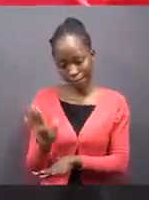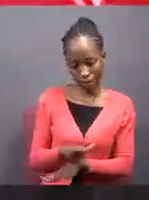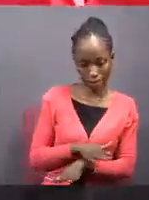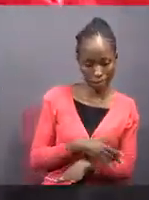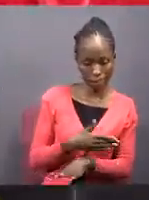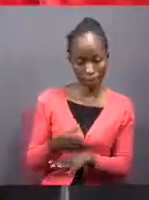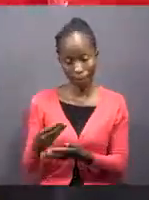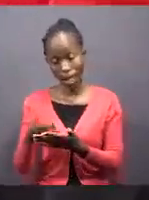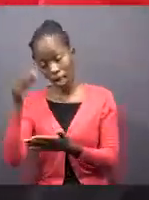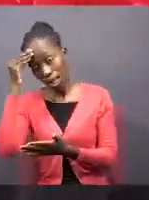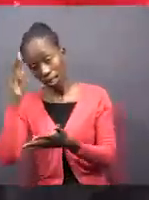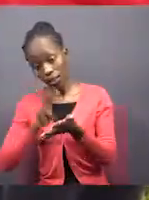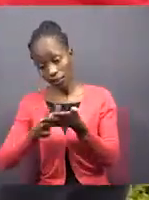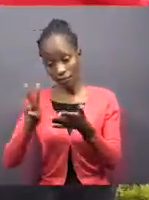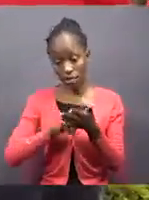Learning verses from the